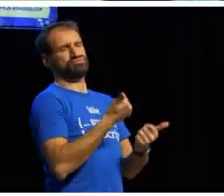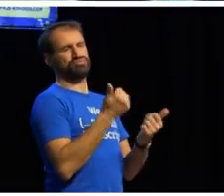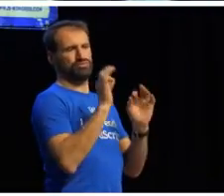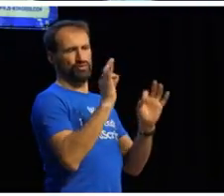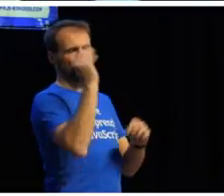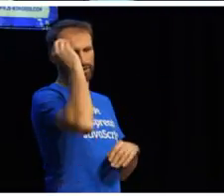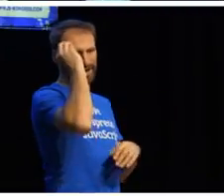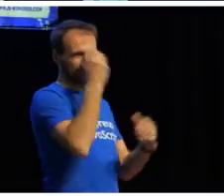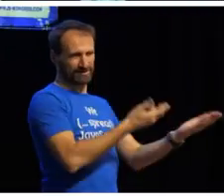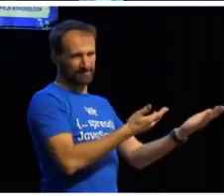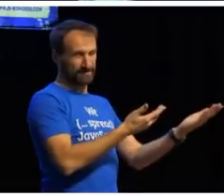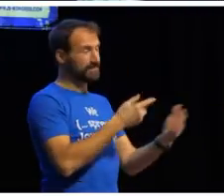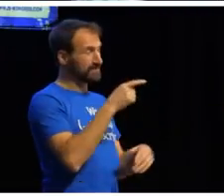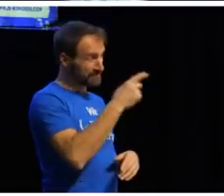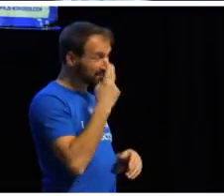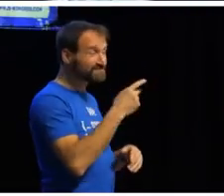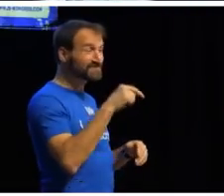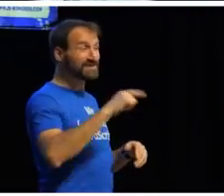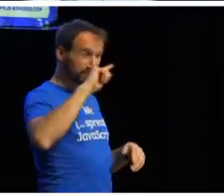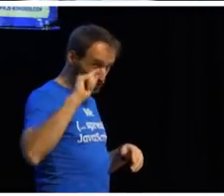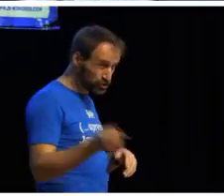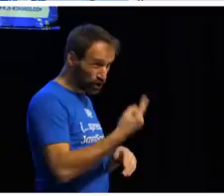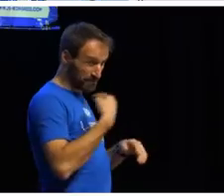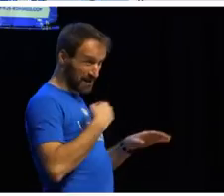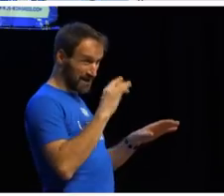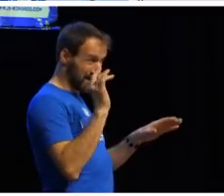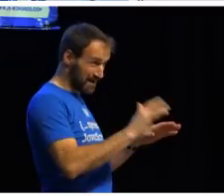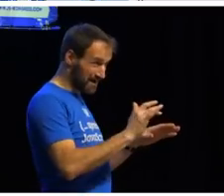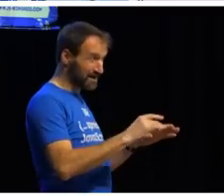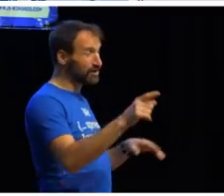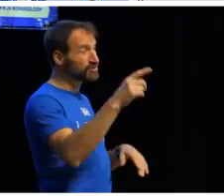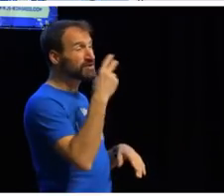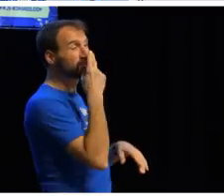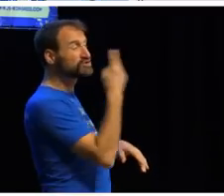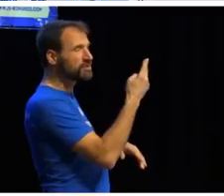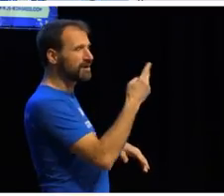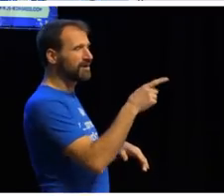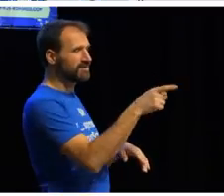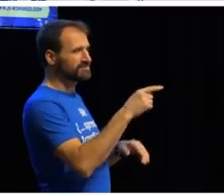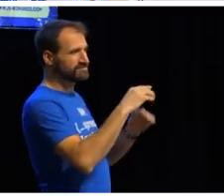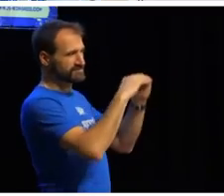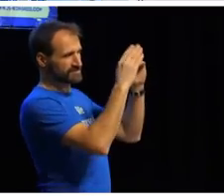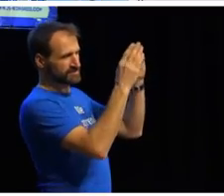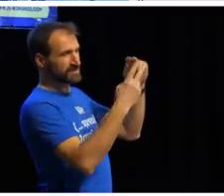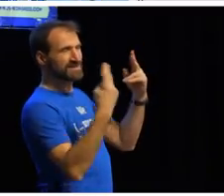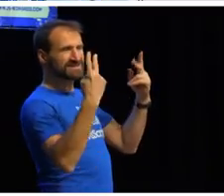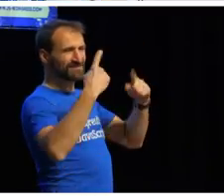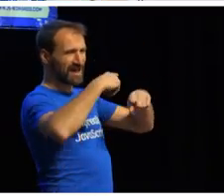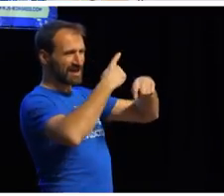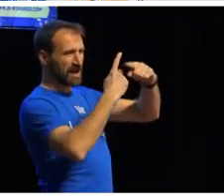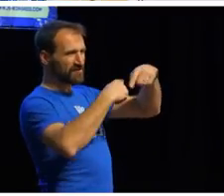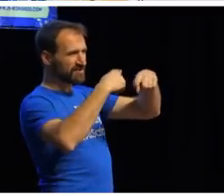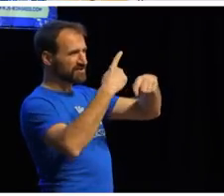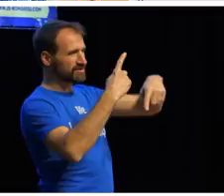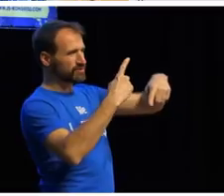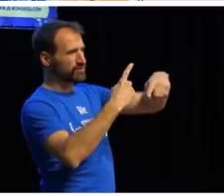down. I'm going to do it again and ask you to watch those two graphs closely. As I